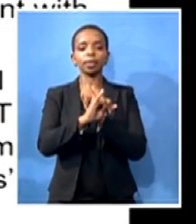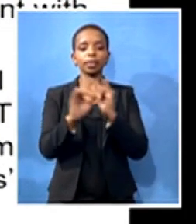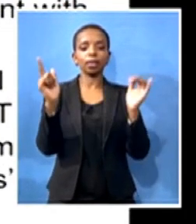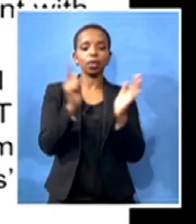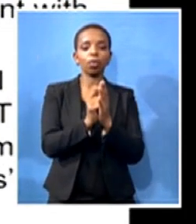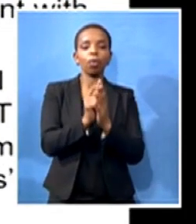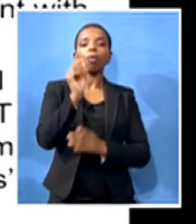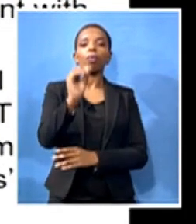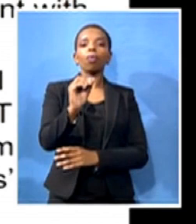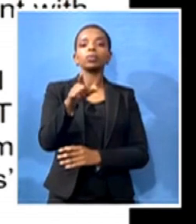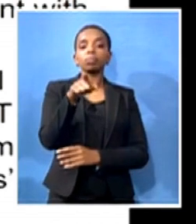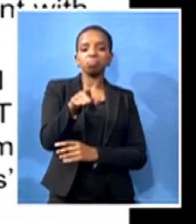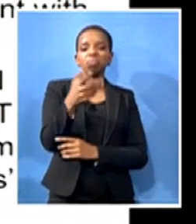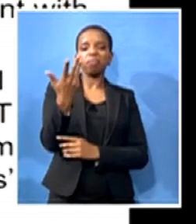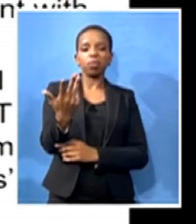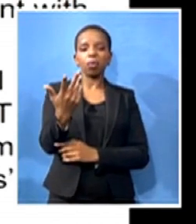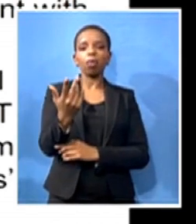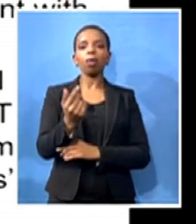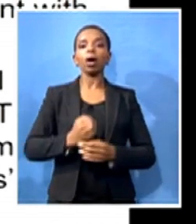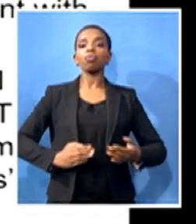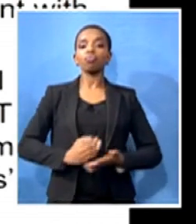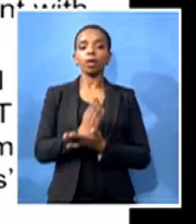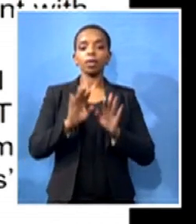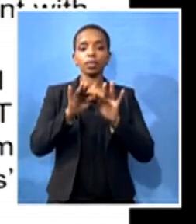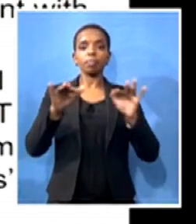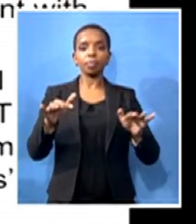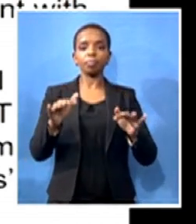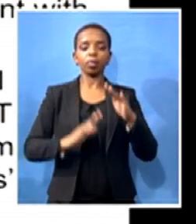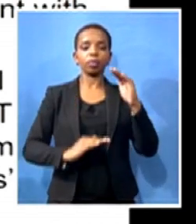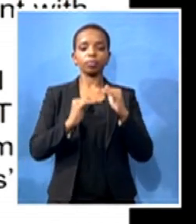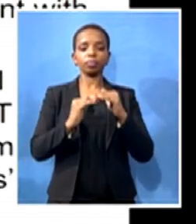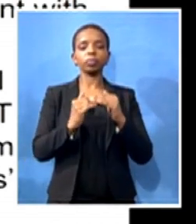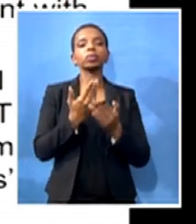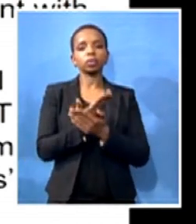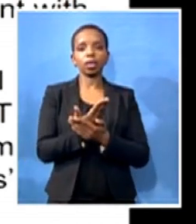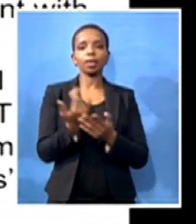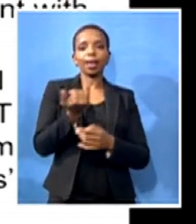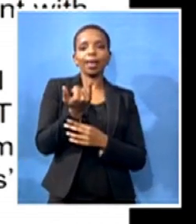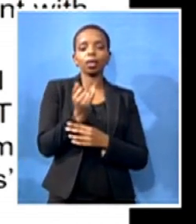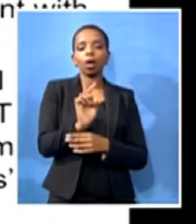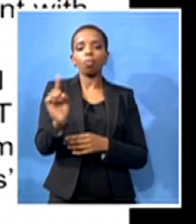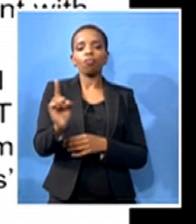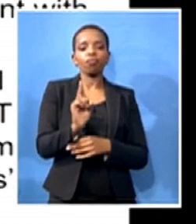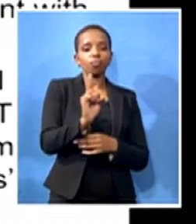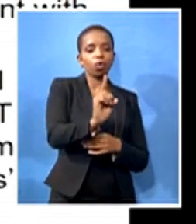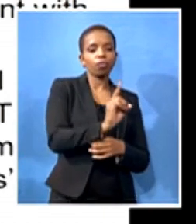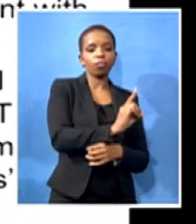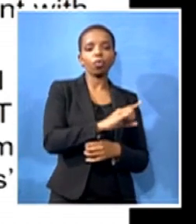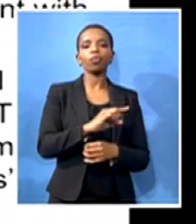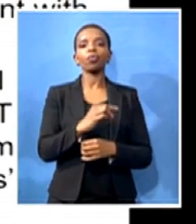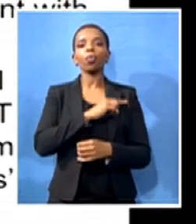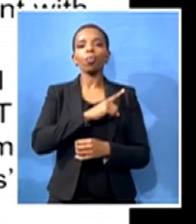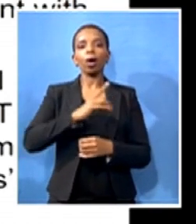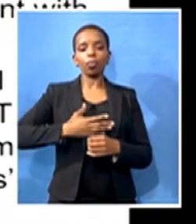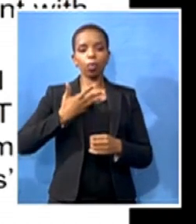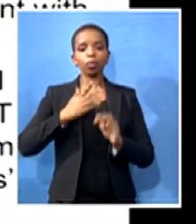particular liberty of movement, when deemed necessary to protect public health and consistency with other rights. But there